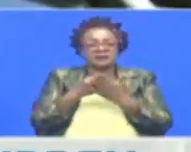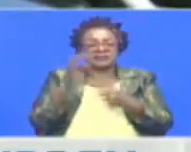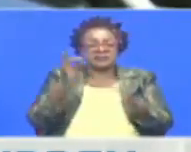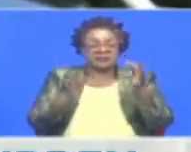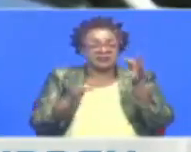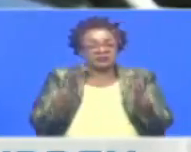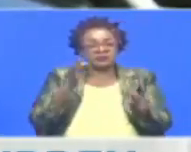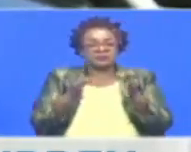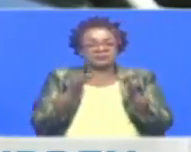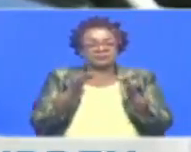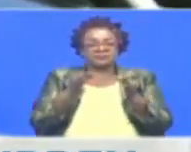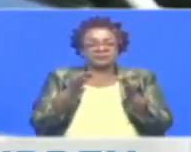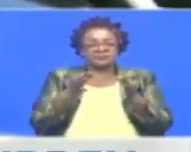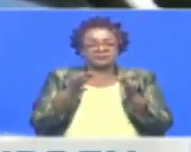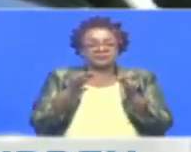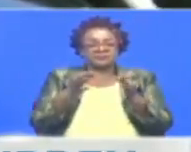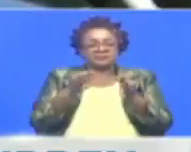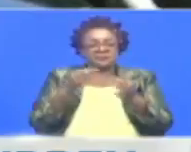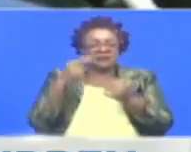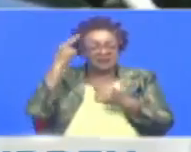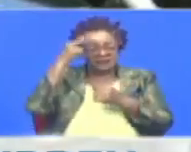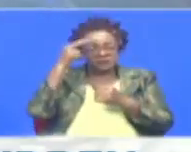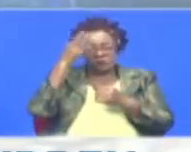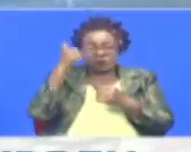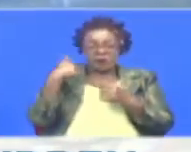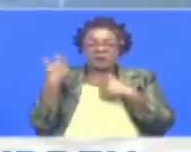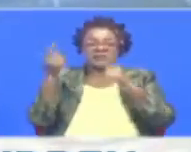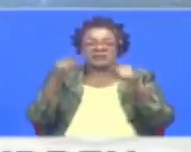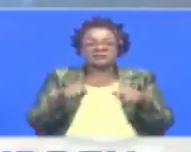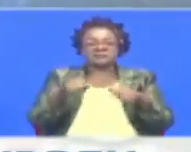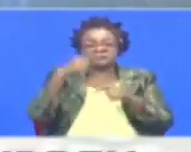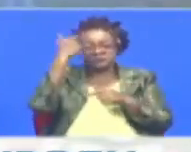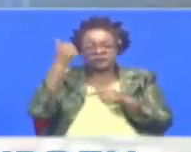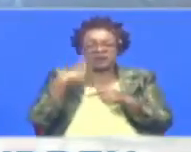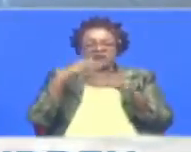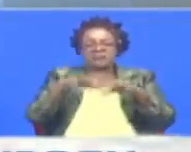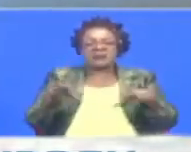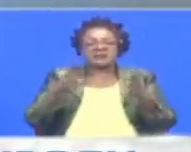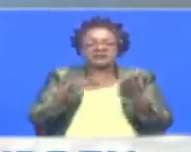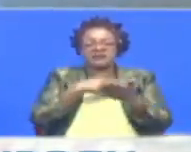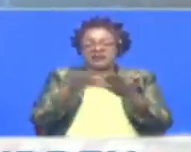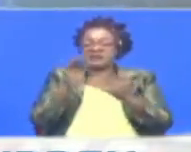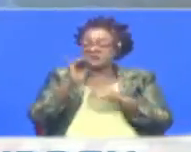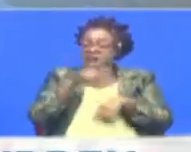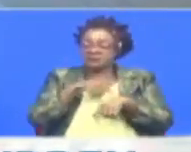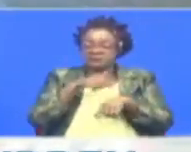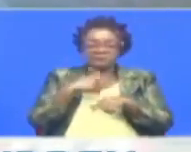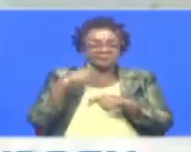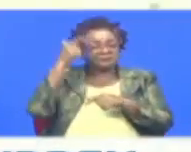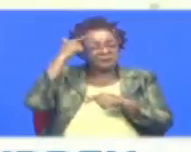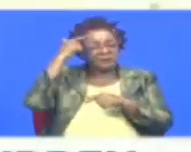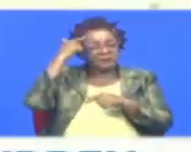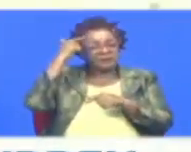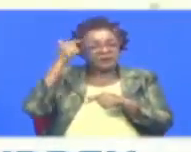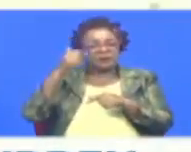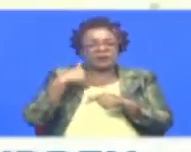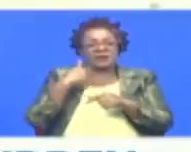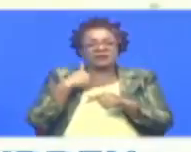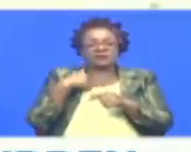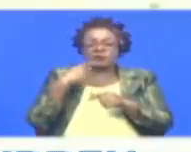The reason why we came in to regulate prices is because there was market failure. At that time, I remember there's a time the barrel went